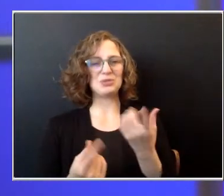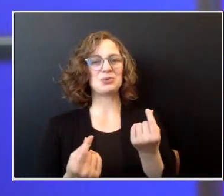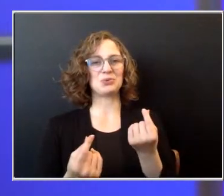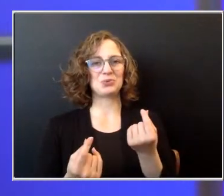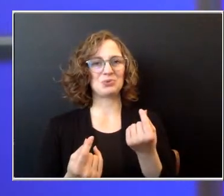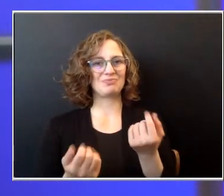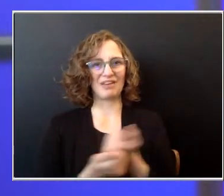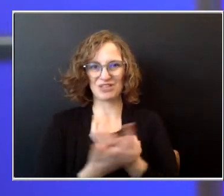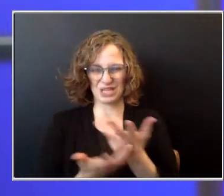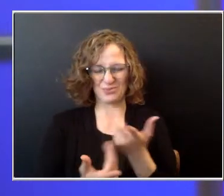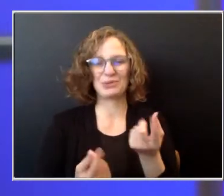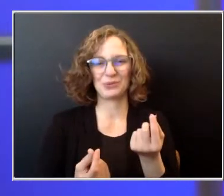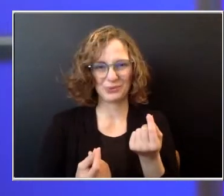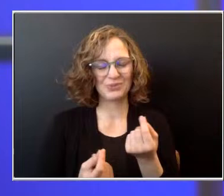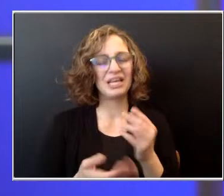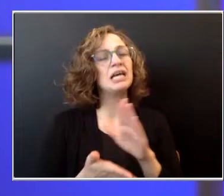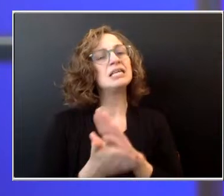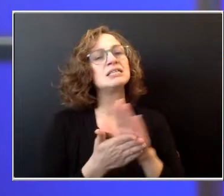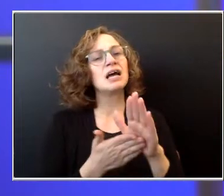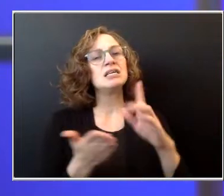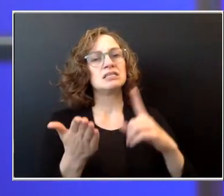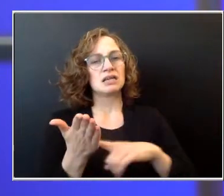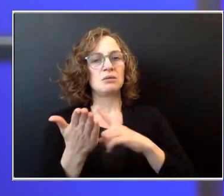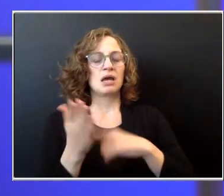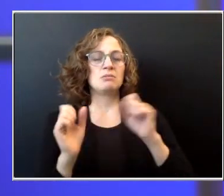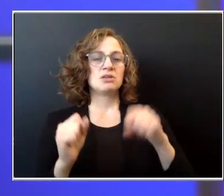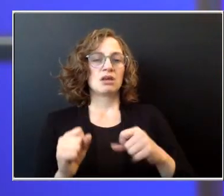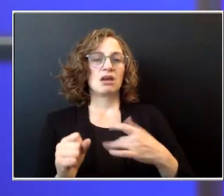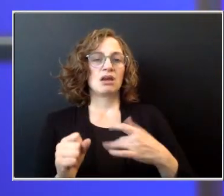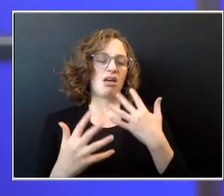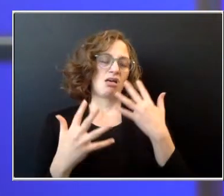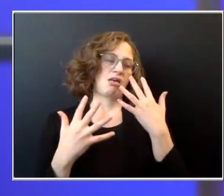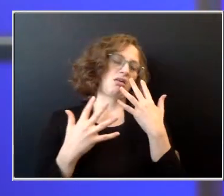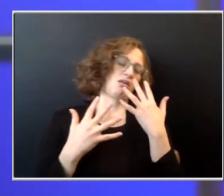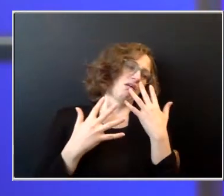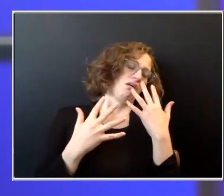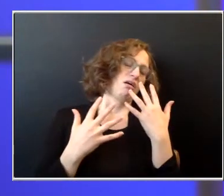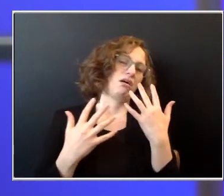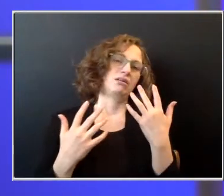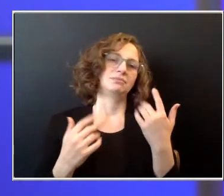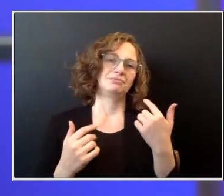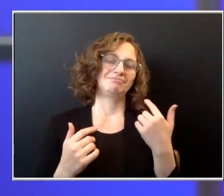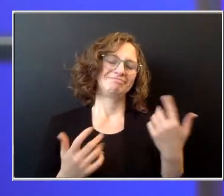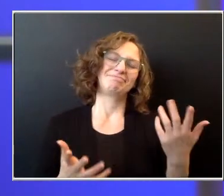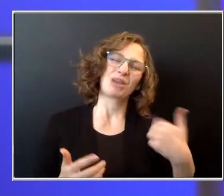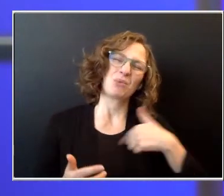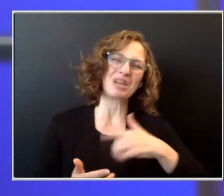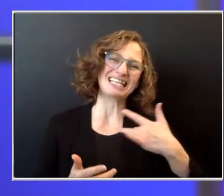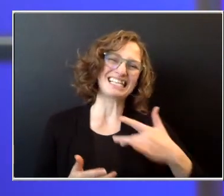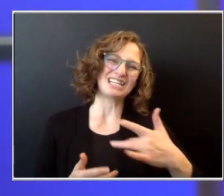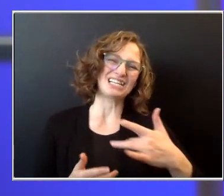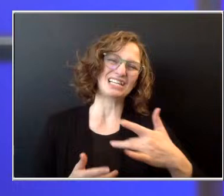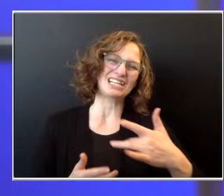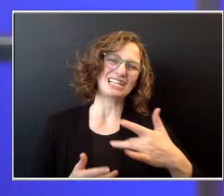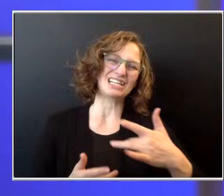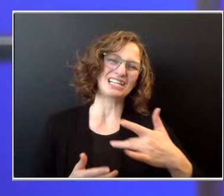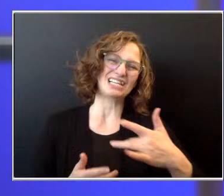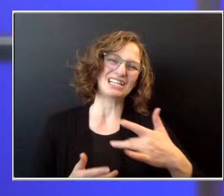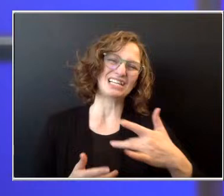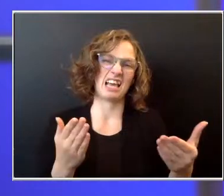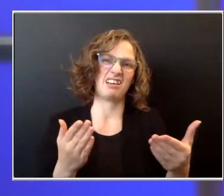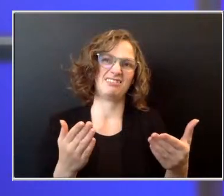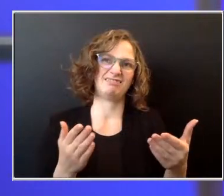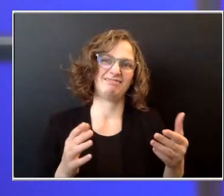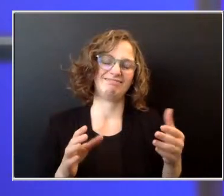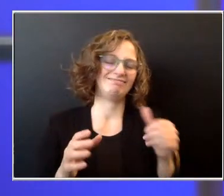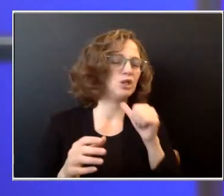because sometimes you get a little bit bogged down in the, I don't know whether we're conditioned to remember when things don't go great. So it's really nice to come out and do this and see when